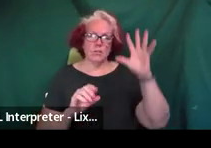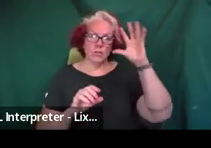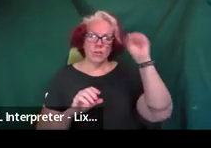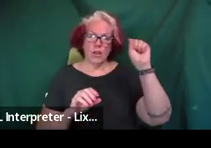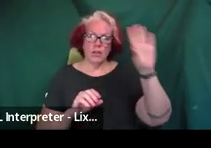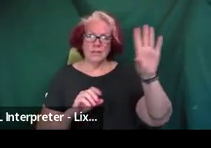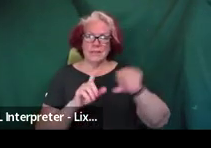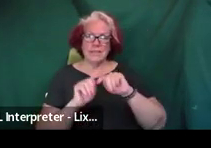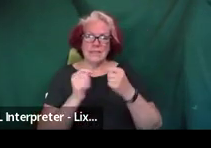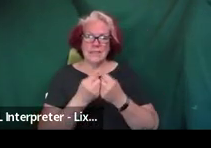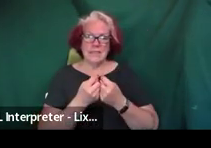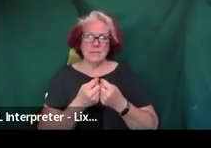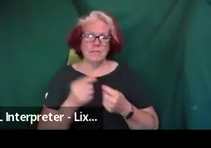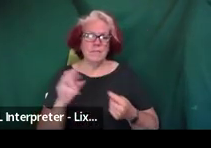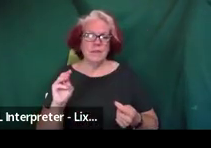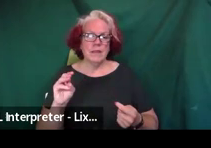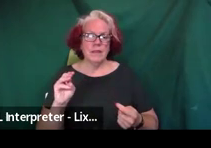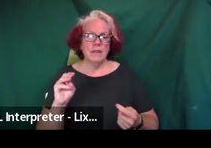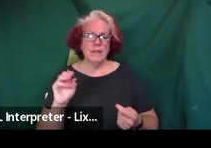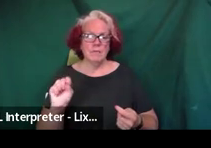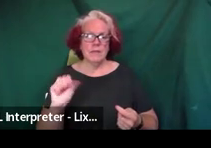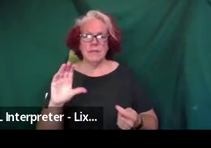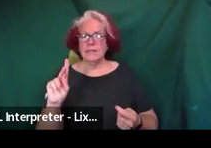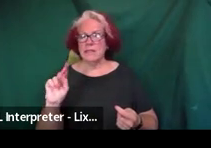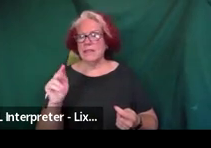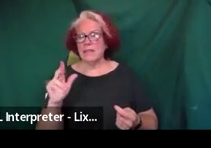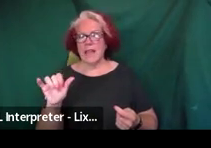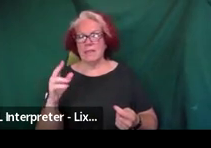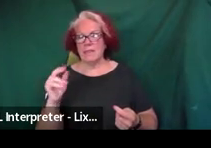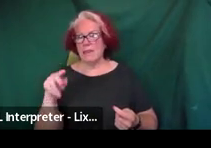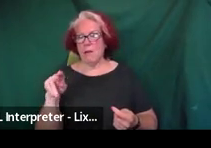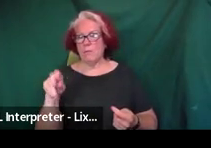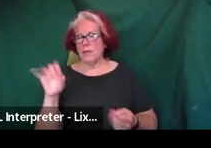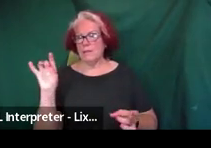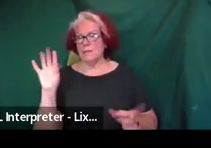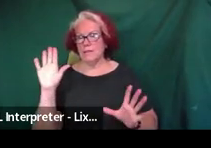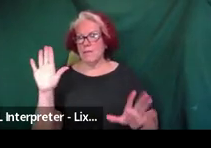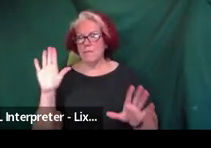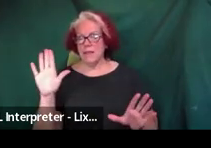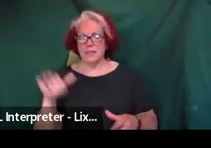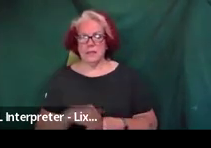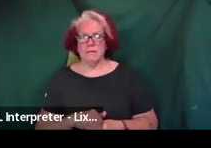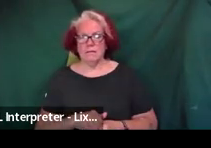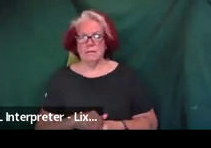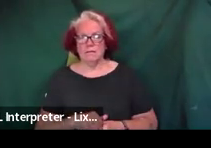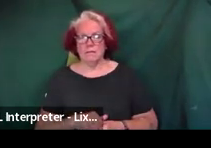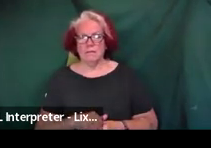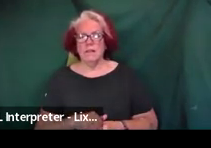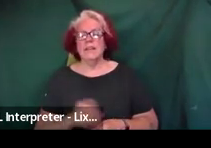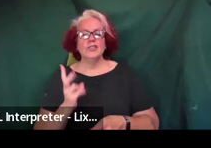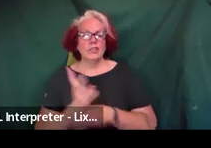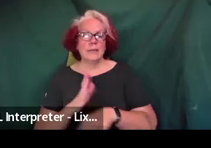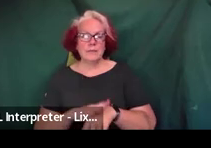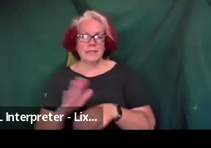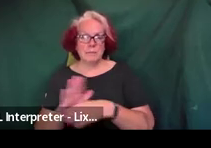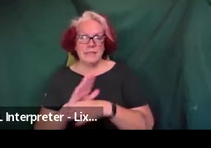in here. Ms. Kathy Hopkins is amazing, and she's doing fabulous work. Keeps us on our toes,